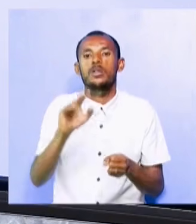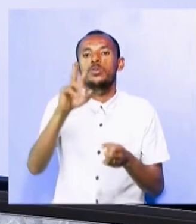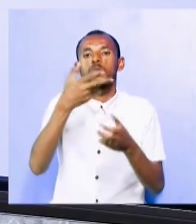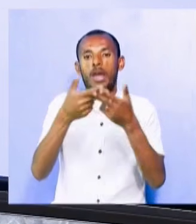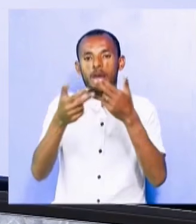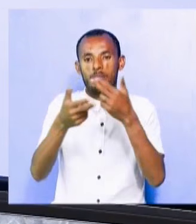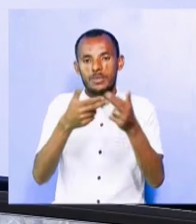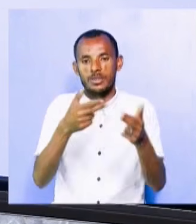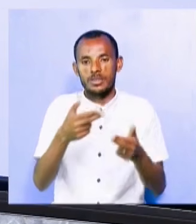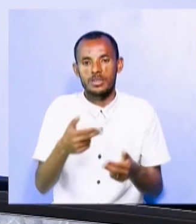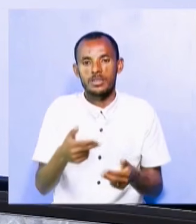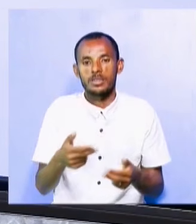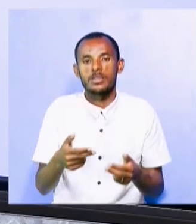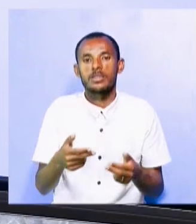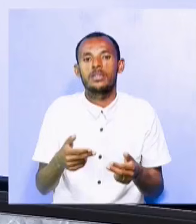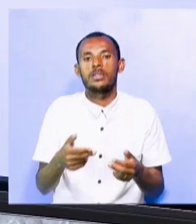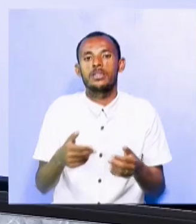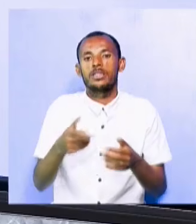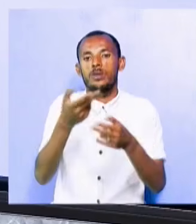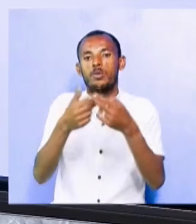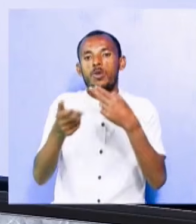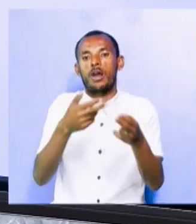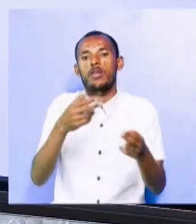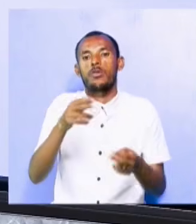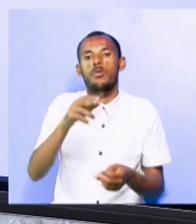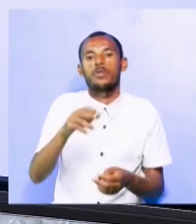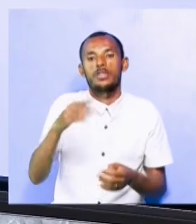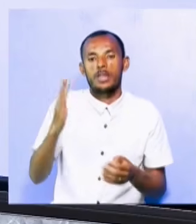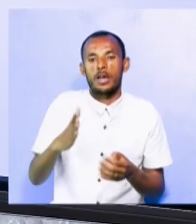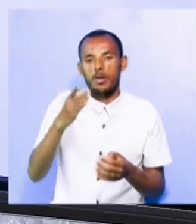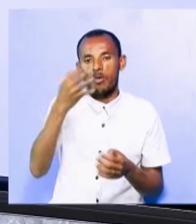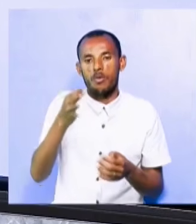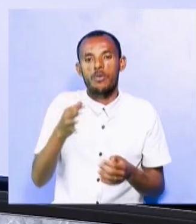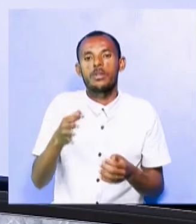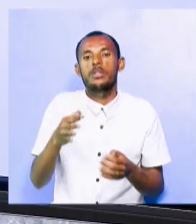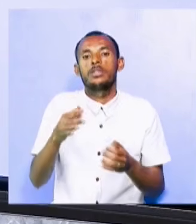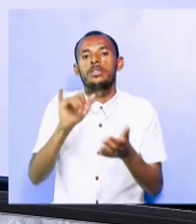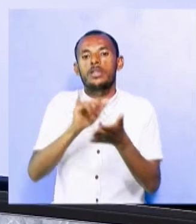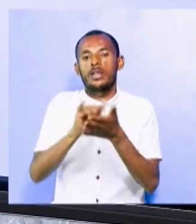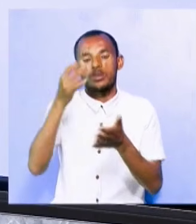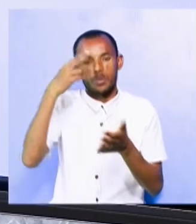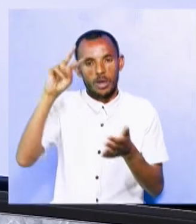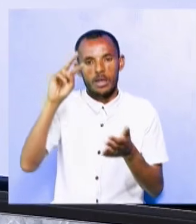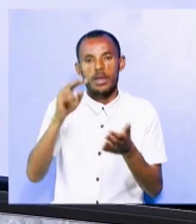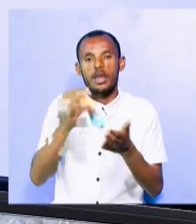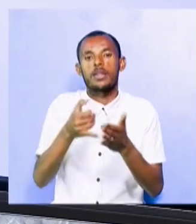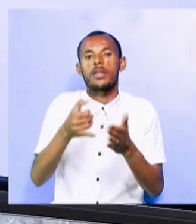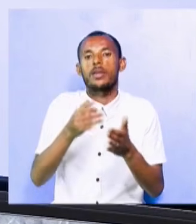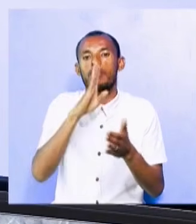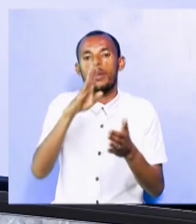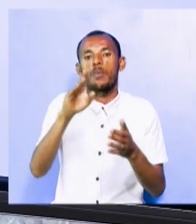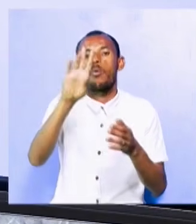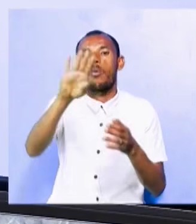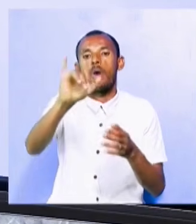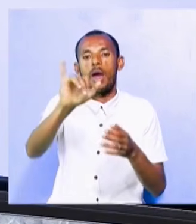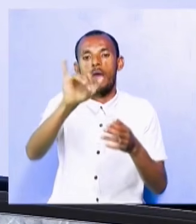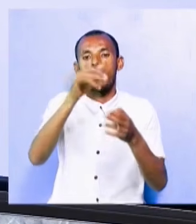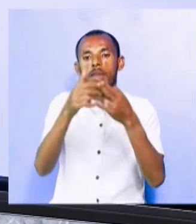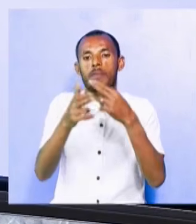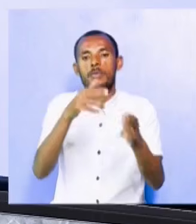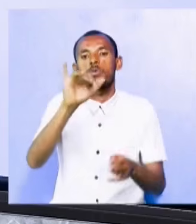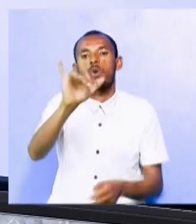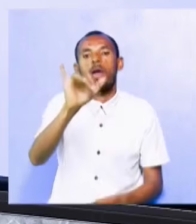the new square region is the product of the sides of that square. So it becomes y times y,